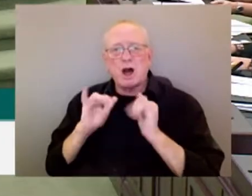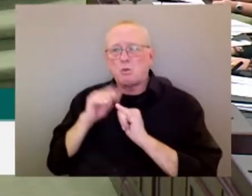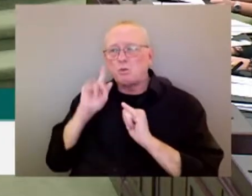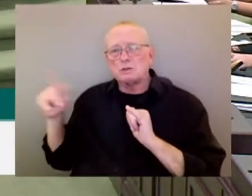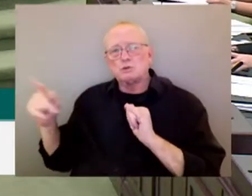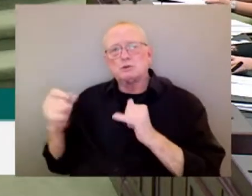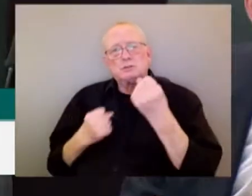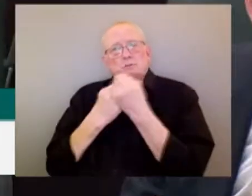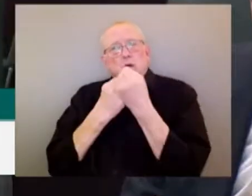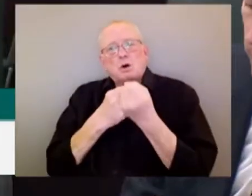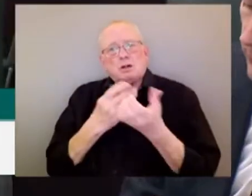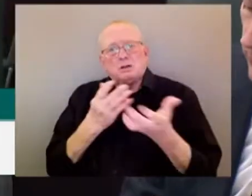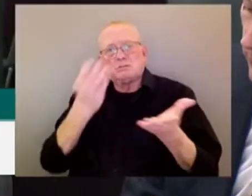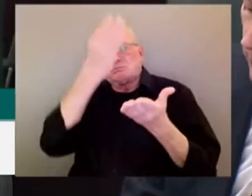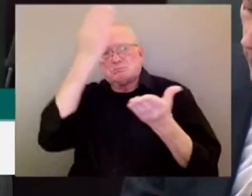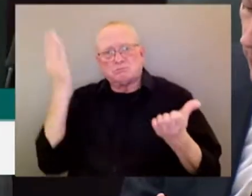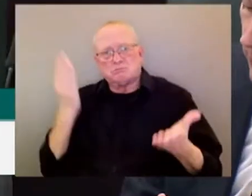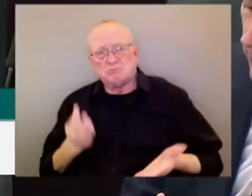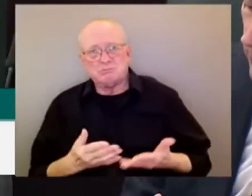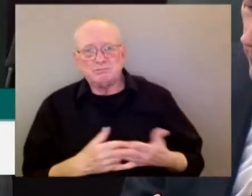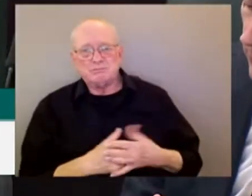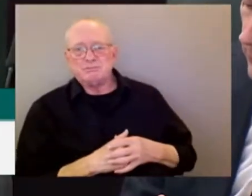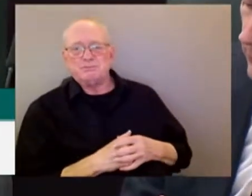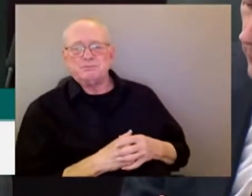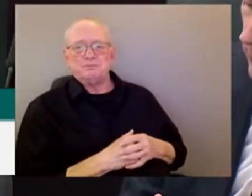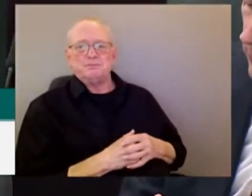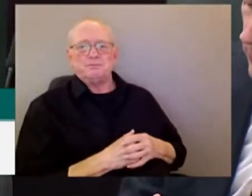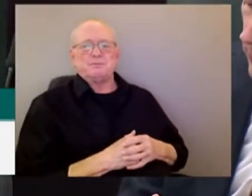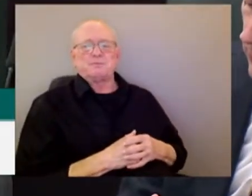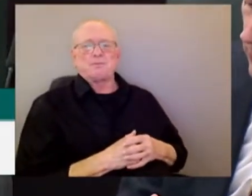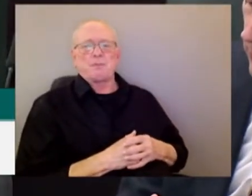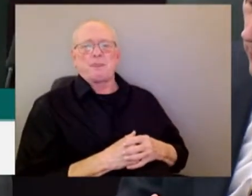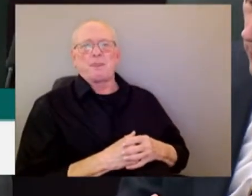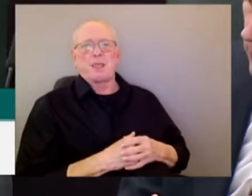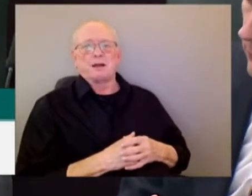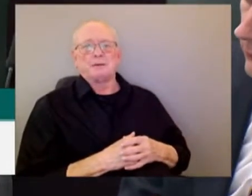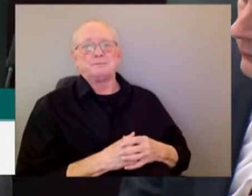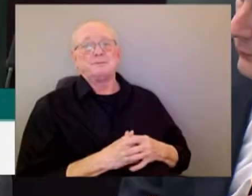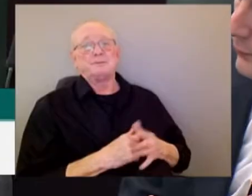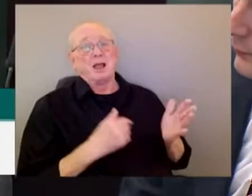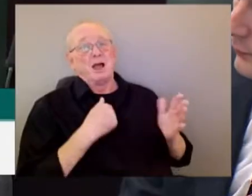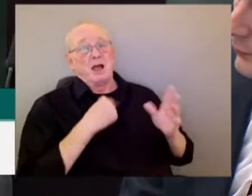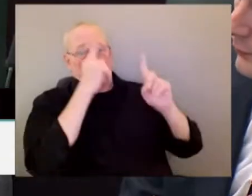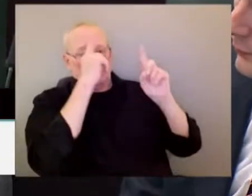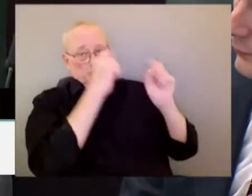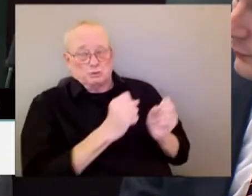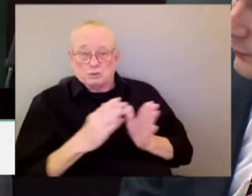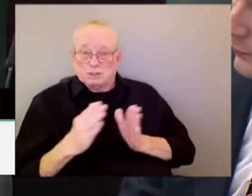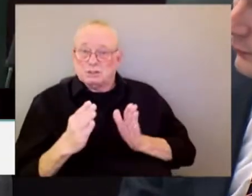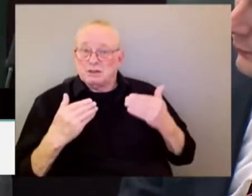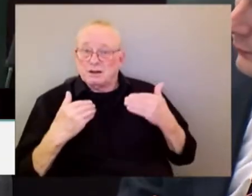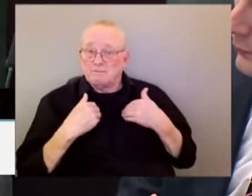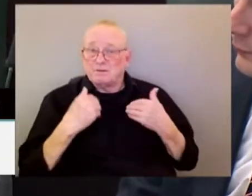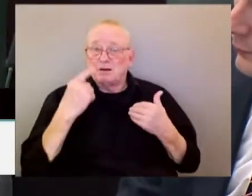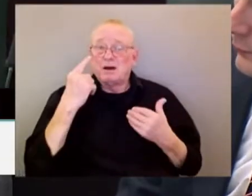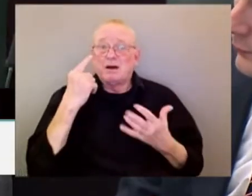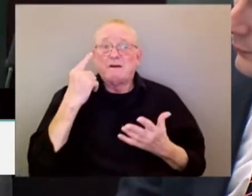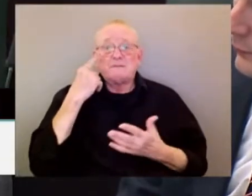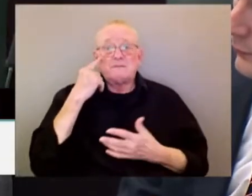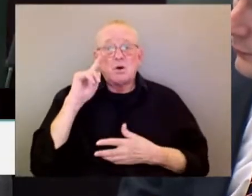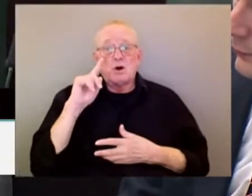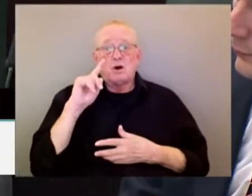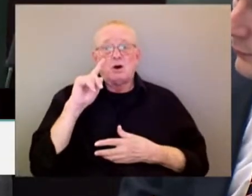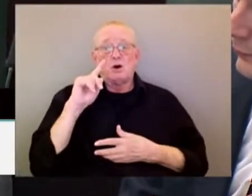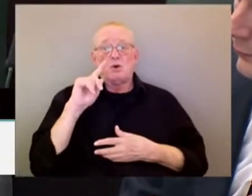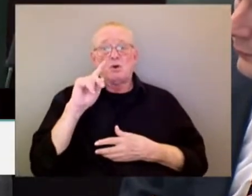Minister of Health. Thank you, Mr. Speaker. We, in fact, have a rural health strategy, and we are targeting rural communities to make